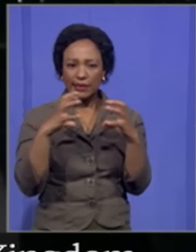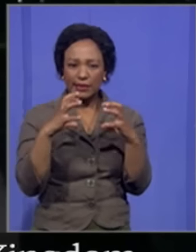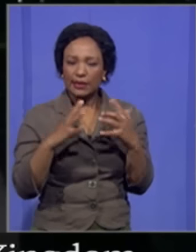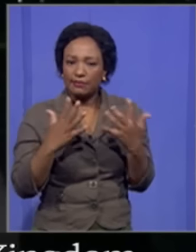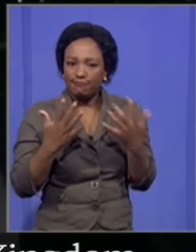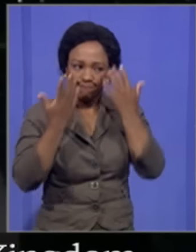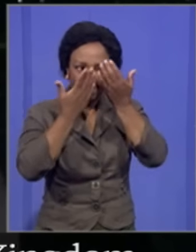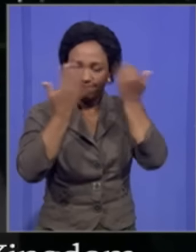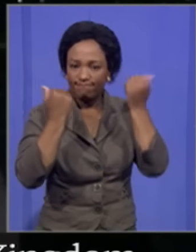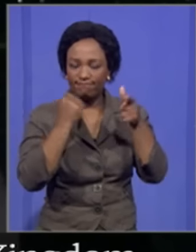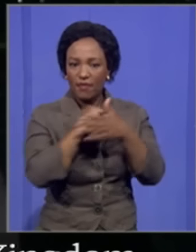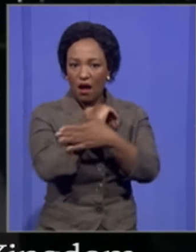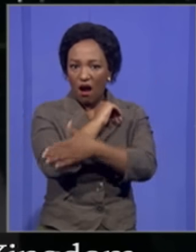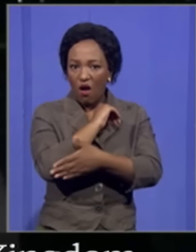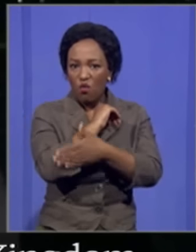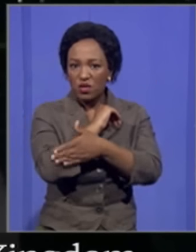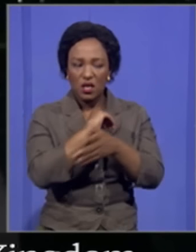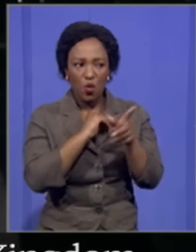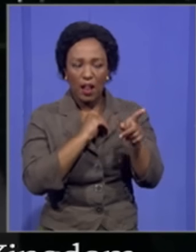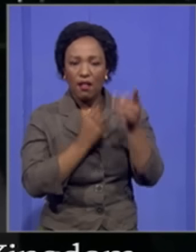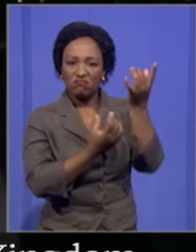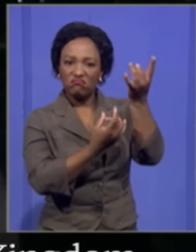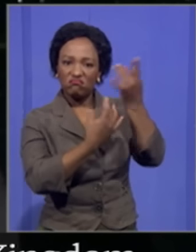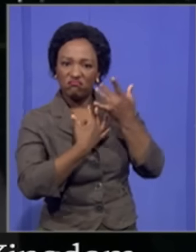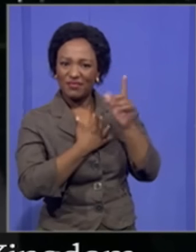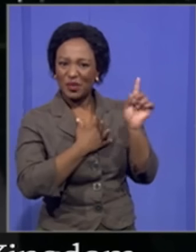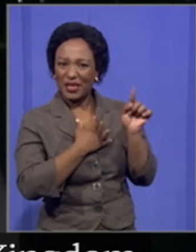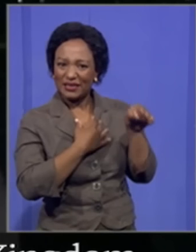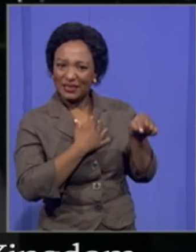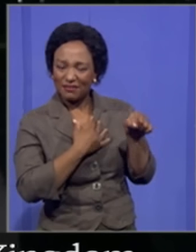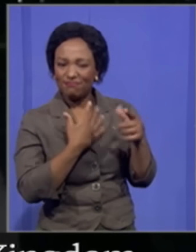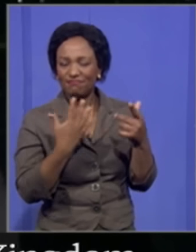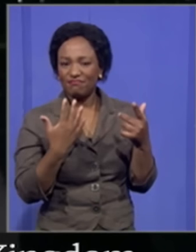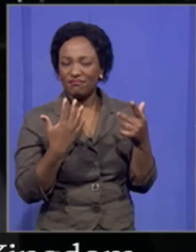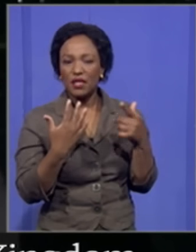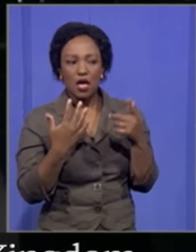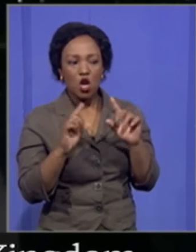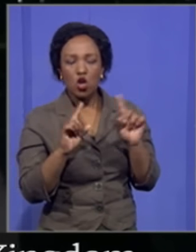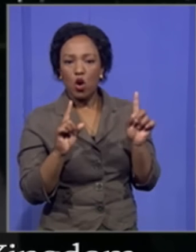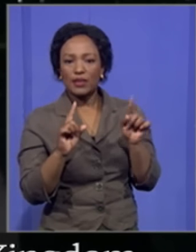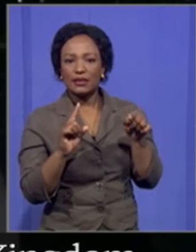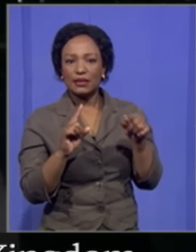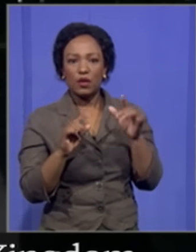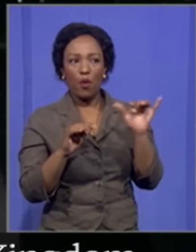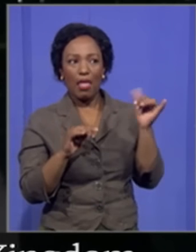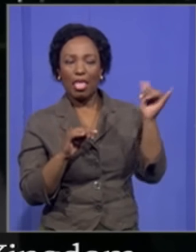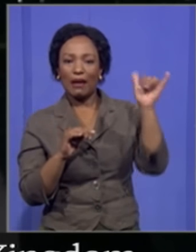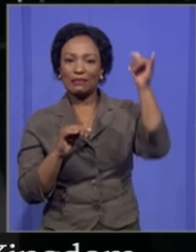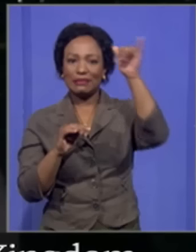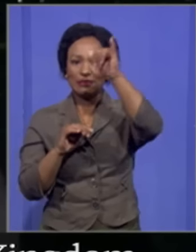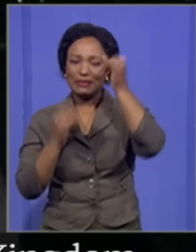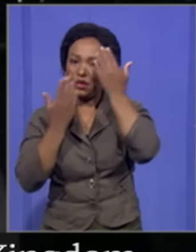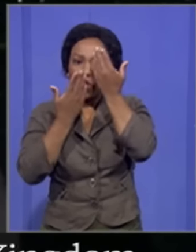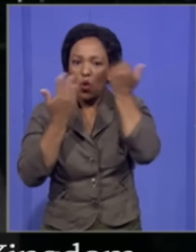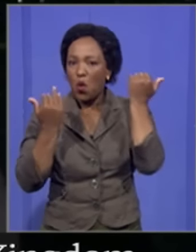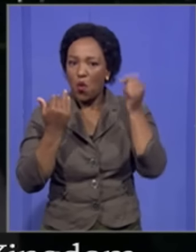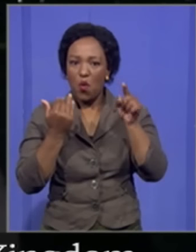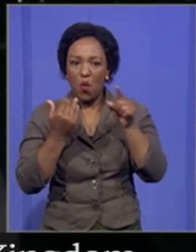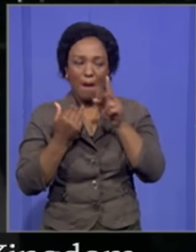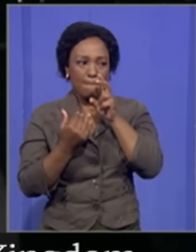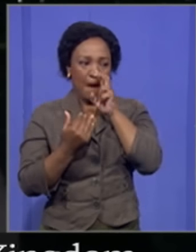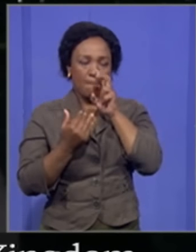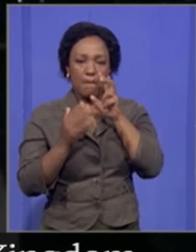eo e tla beha dipeelo difeng le hore ho ska tsamaiswa le difofane. Jwale e batla e le ntho eo re tla